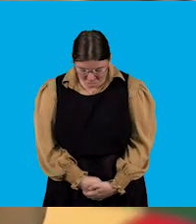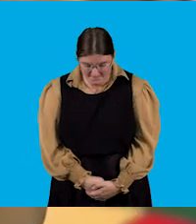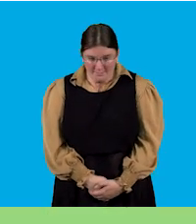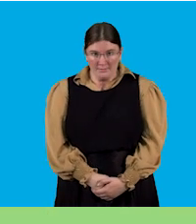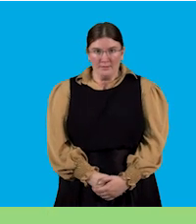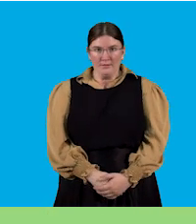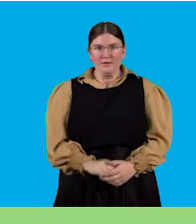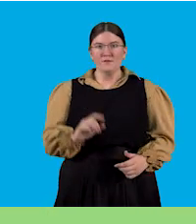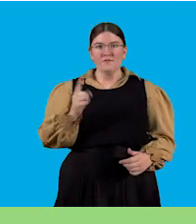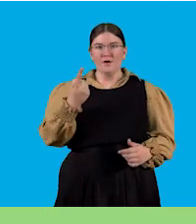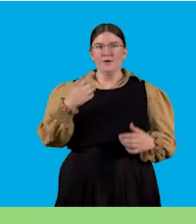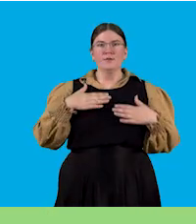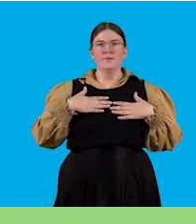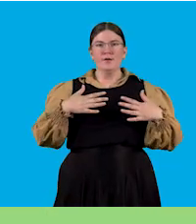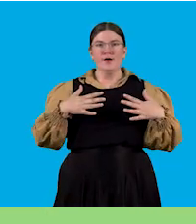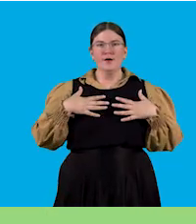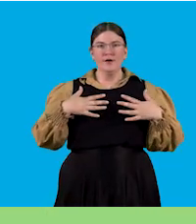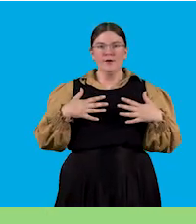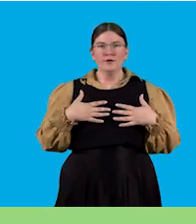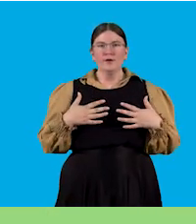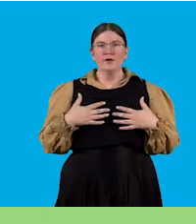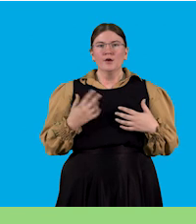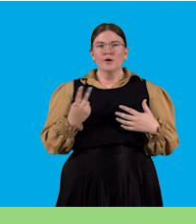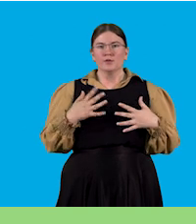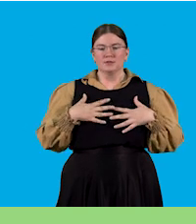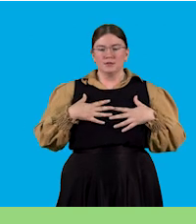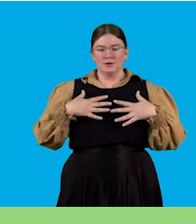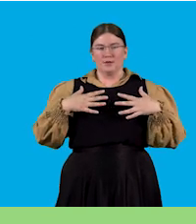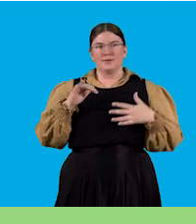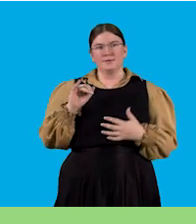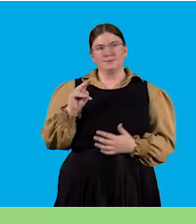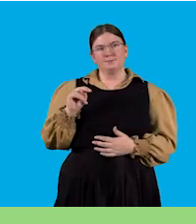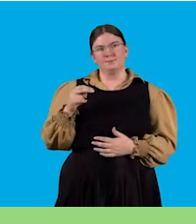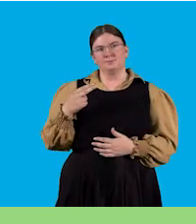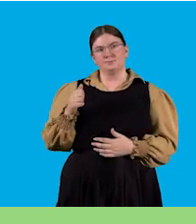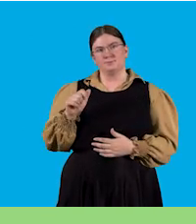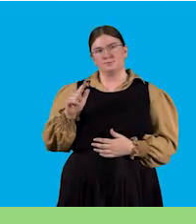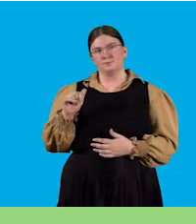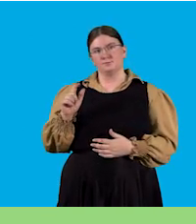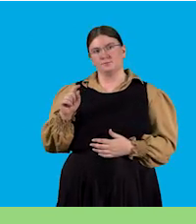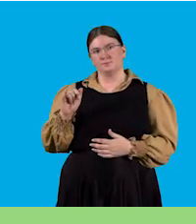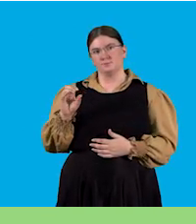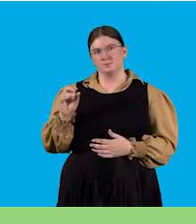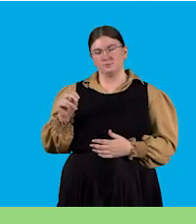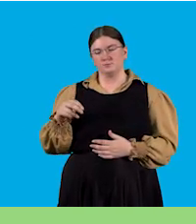First, we will look at breathing, also known as inhalation and